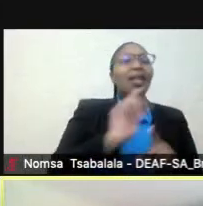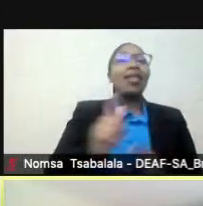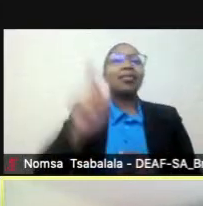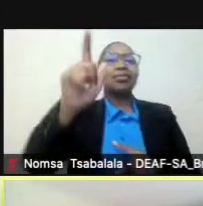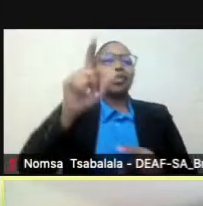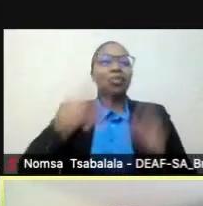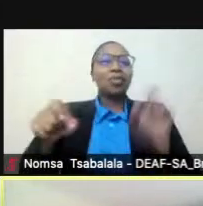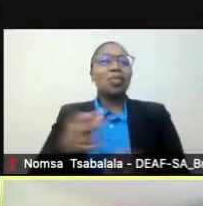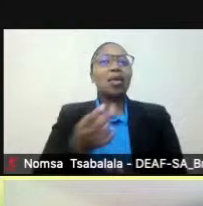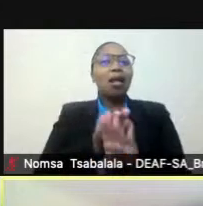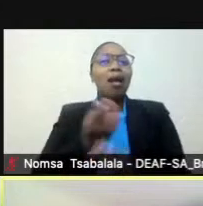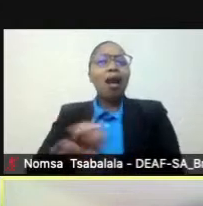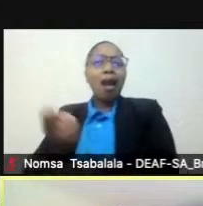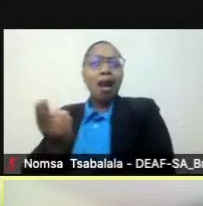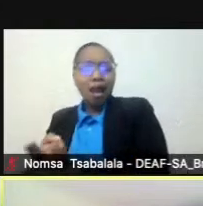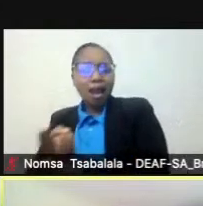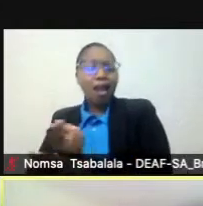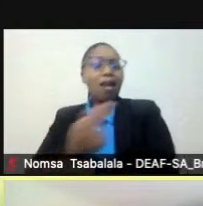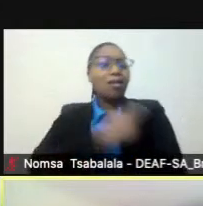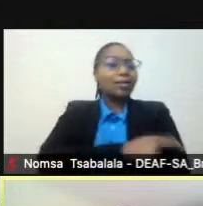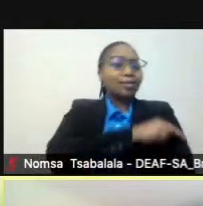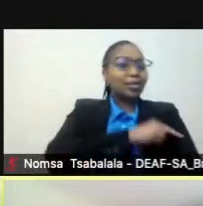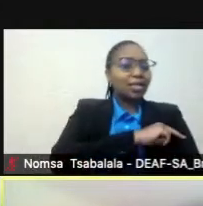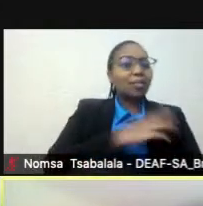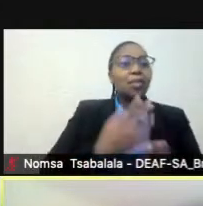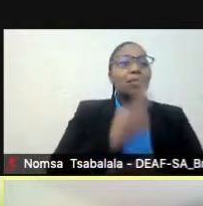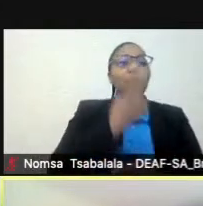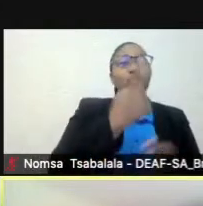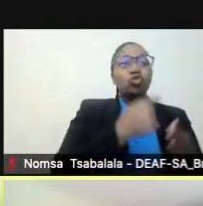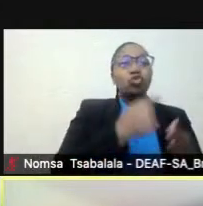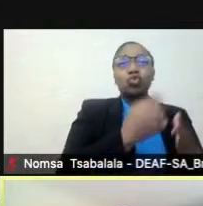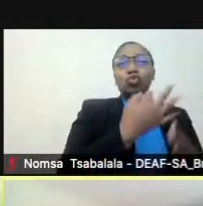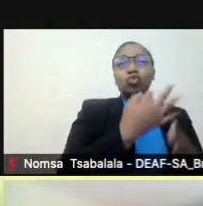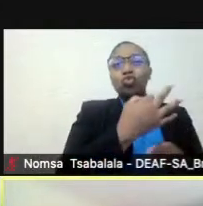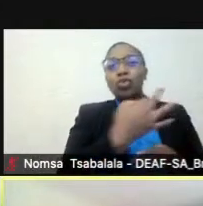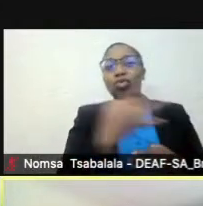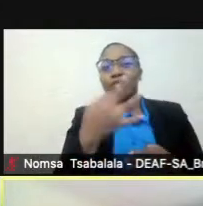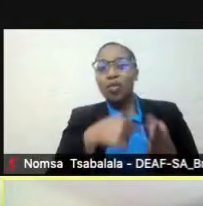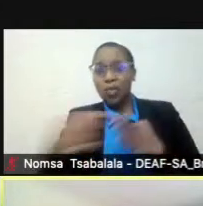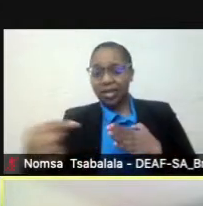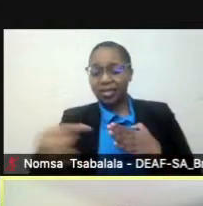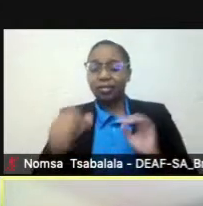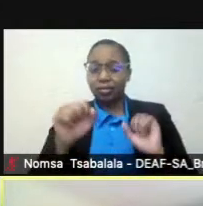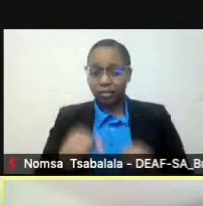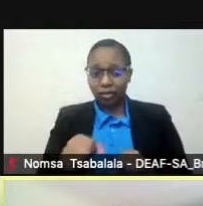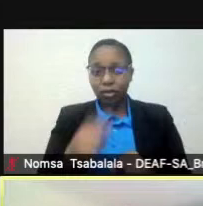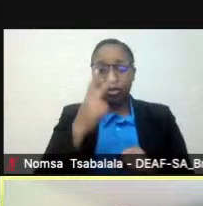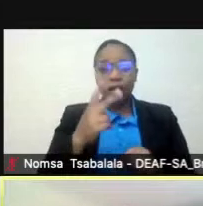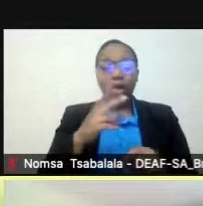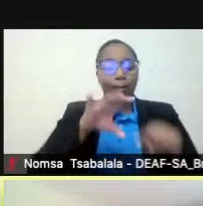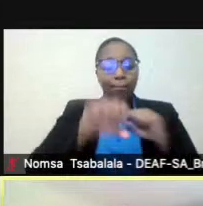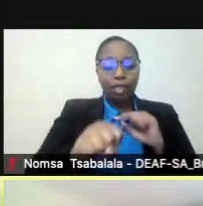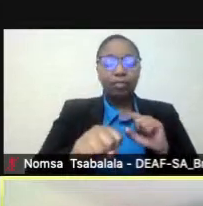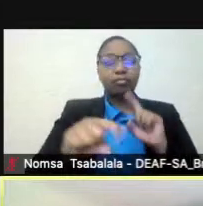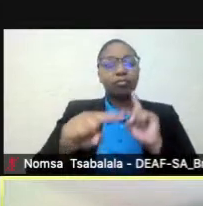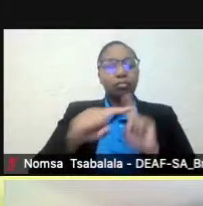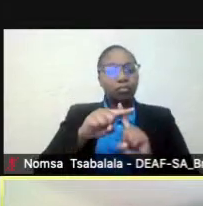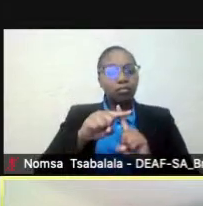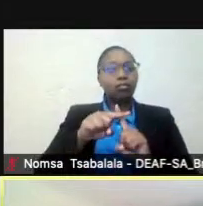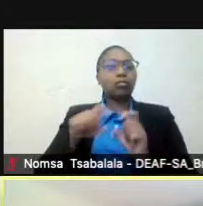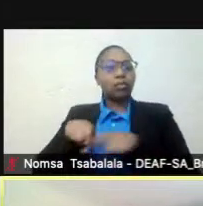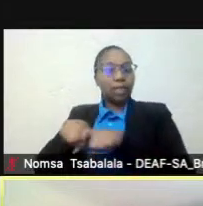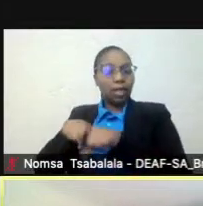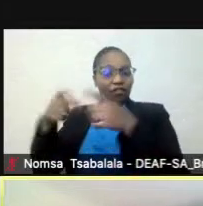hospitalized kind of a week to 2 to 3 weeks after their initial diagnosis. And so while